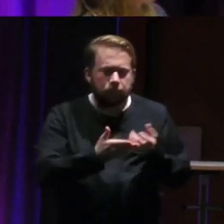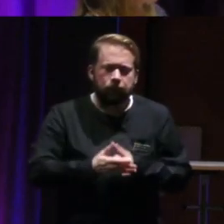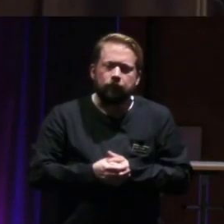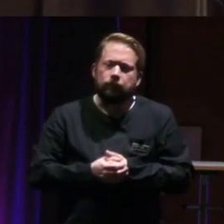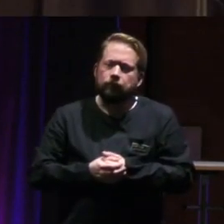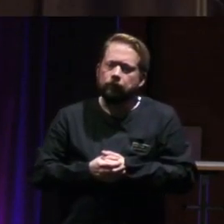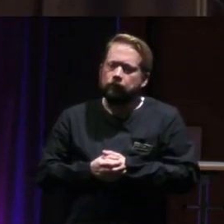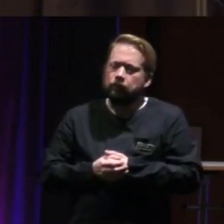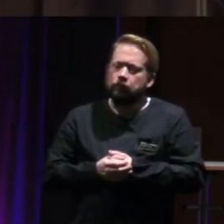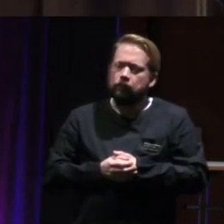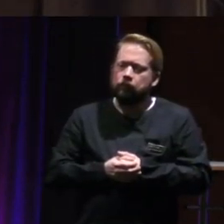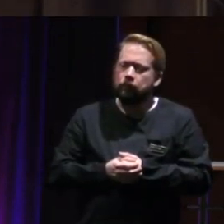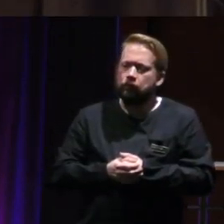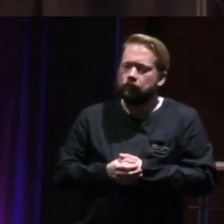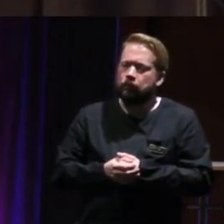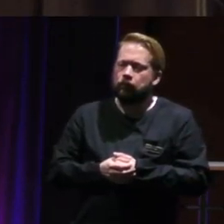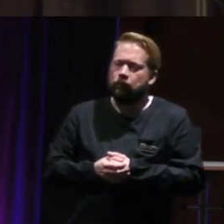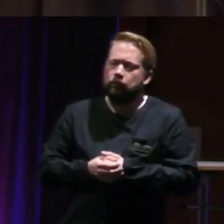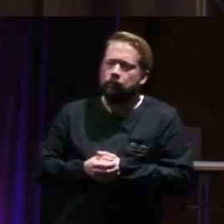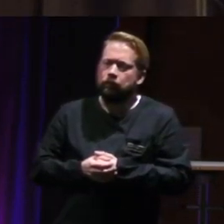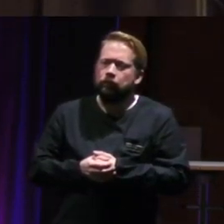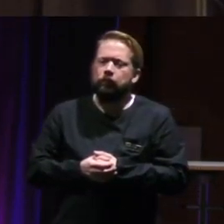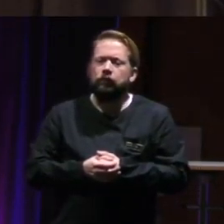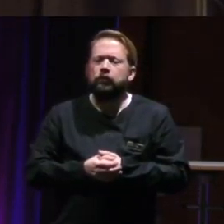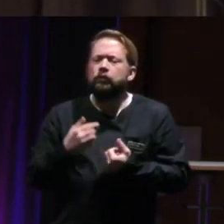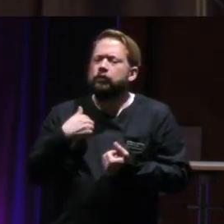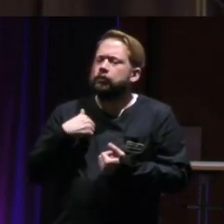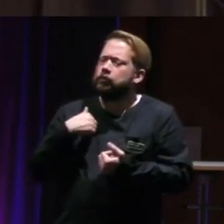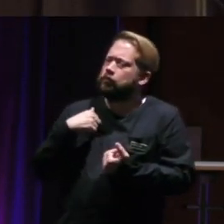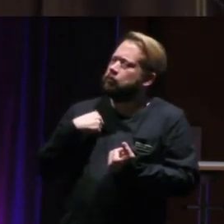It was the feeling of